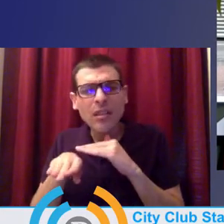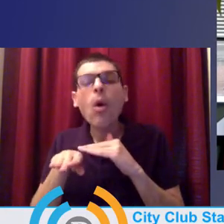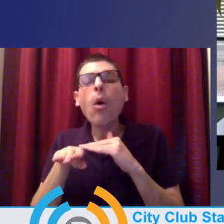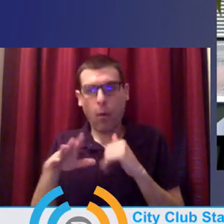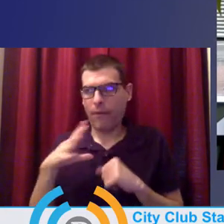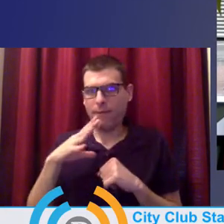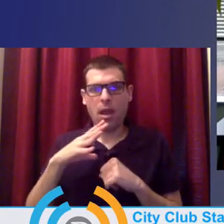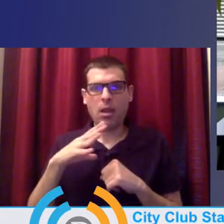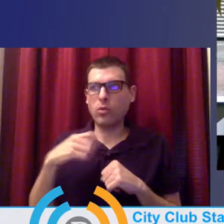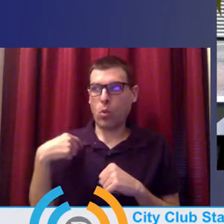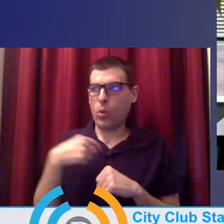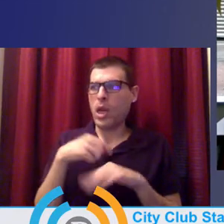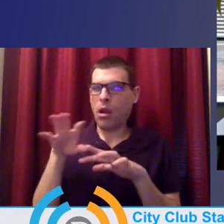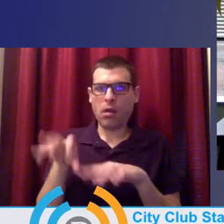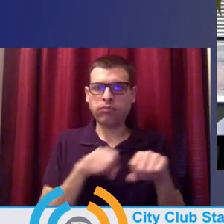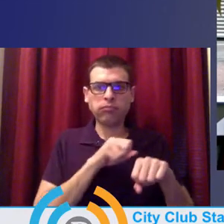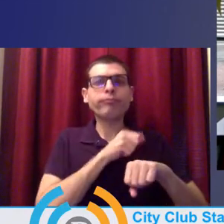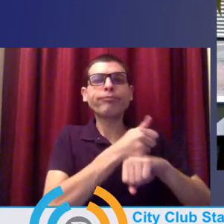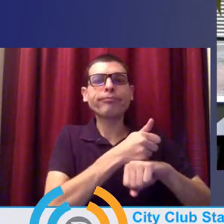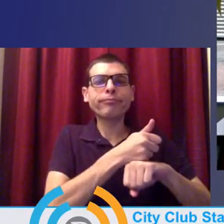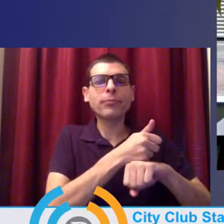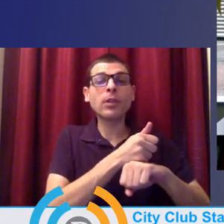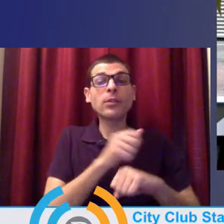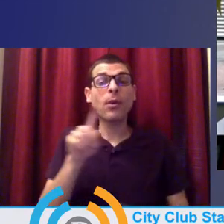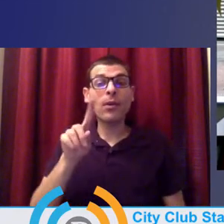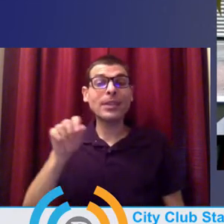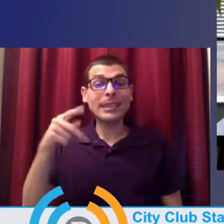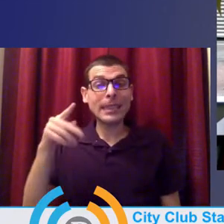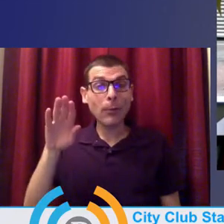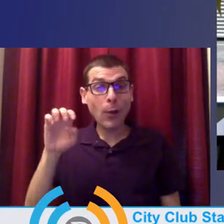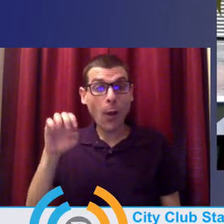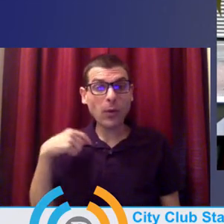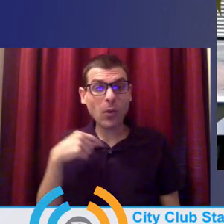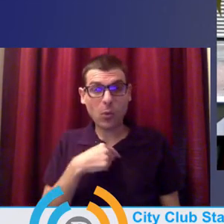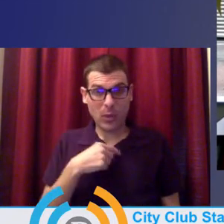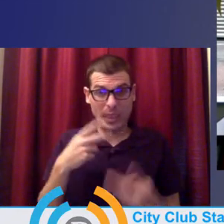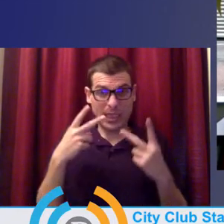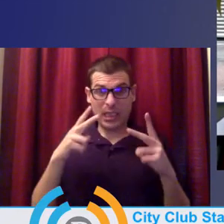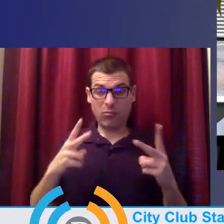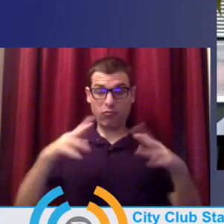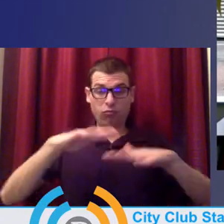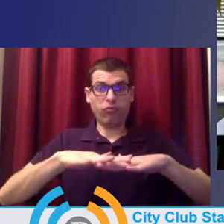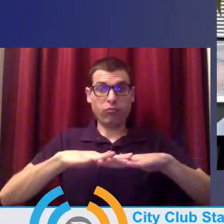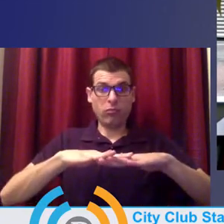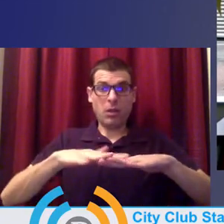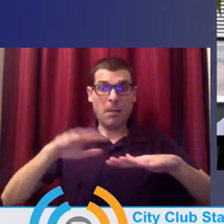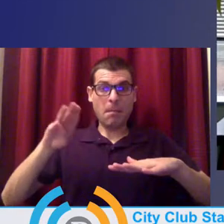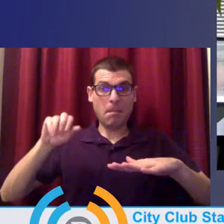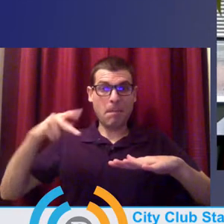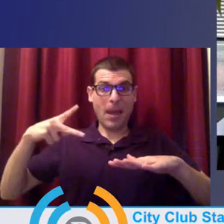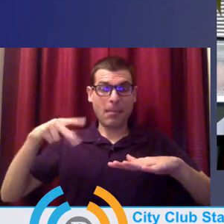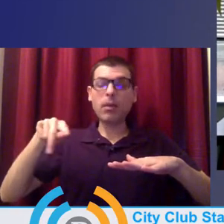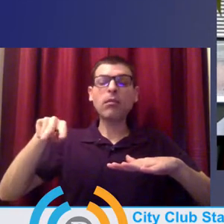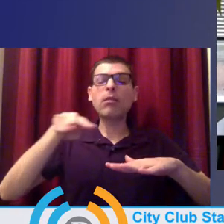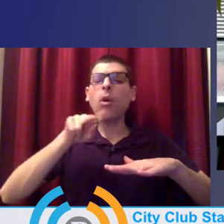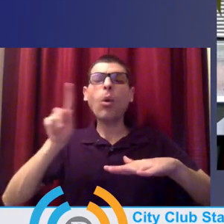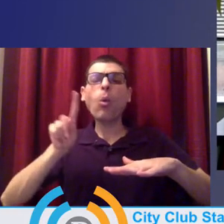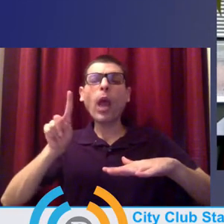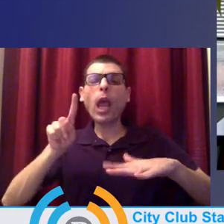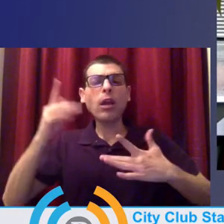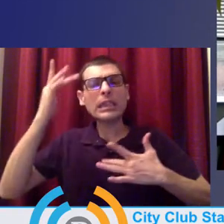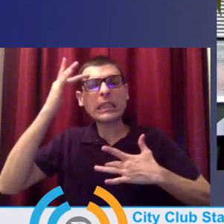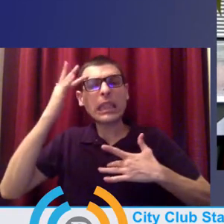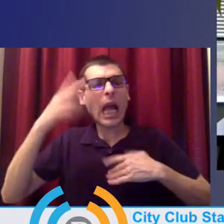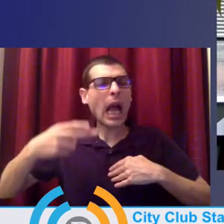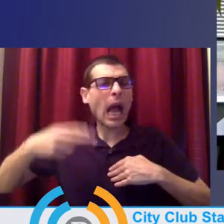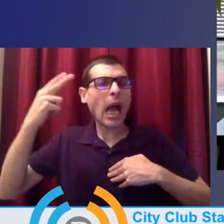the zip codes where people have been hardest hit. And we're setting up clinics in those communities